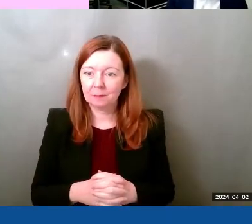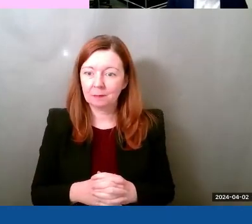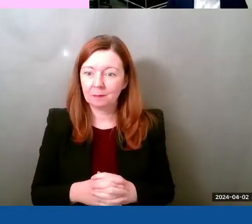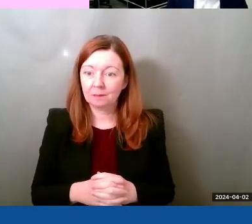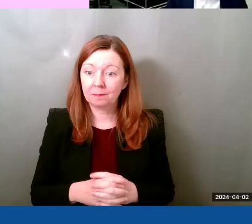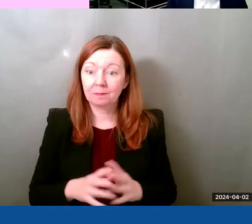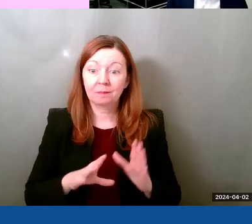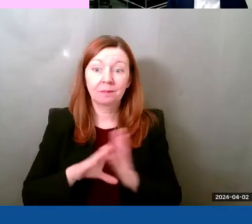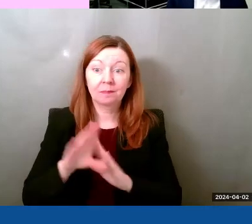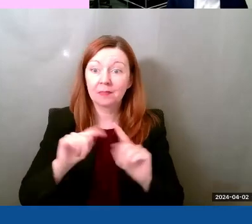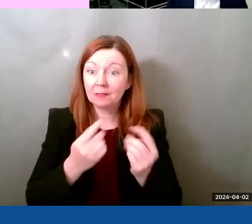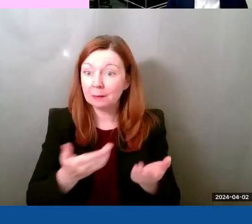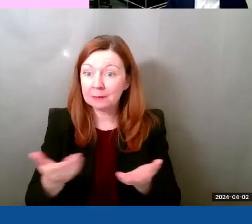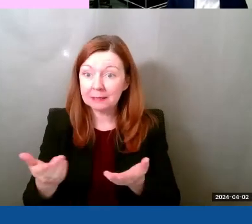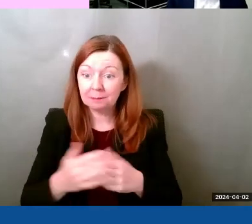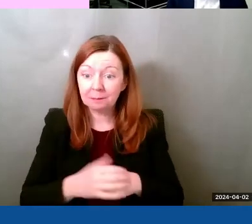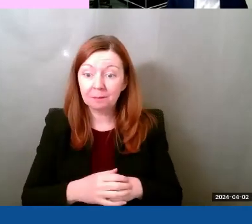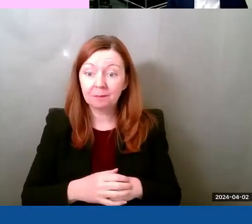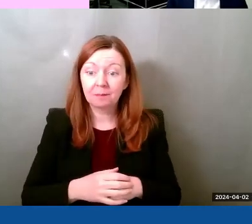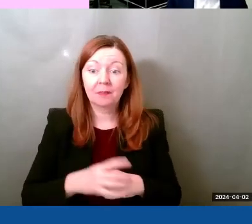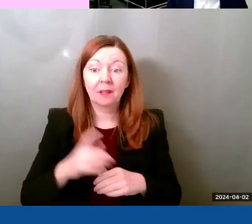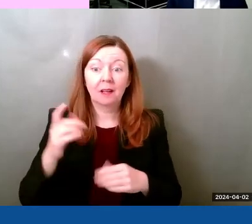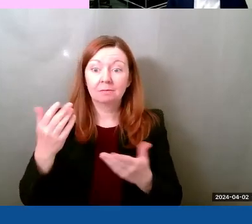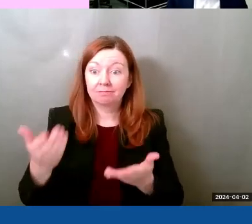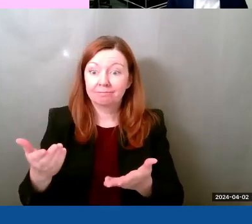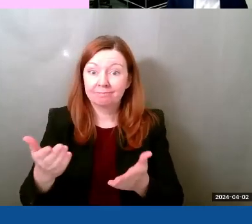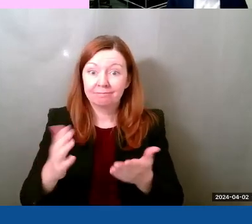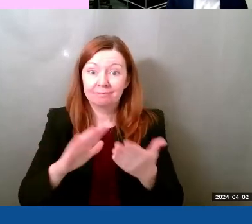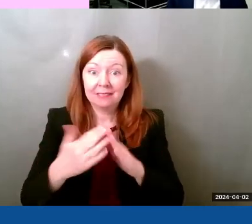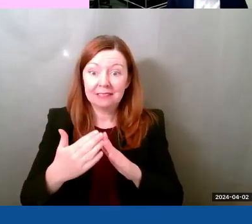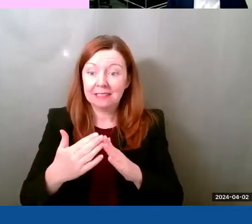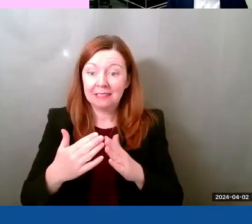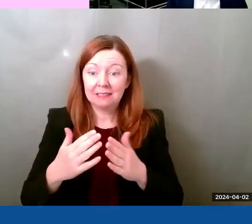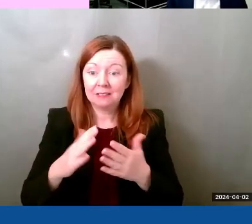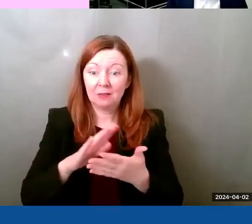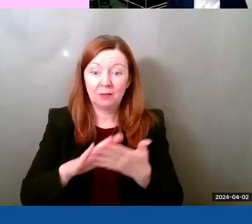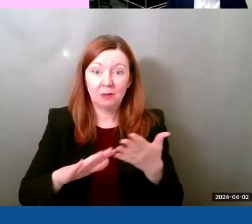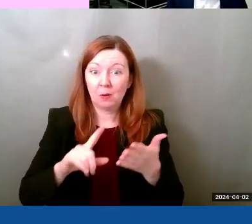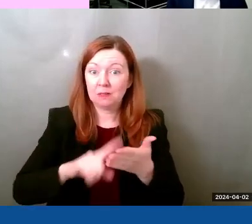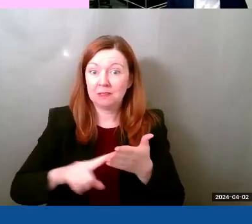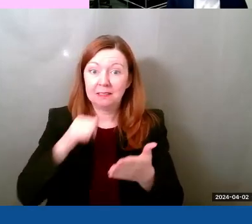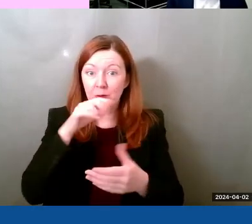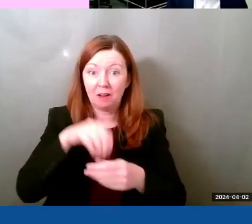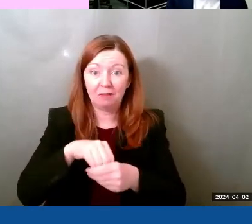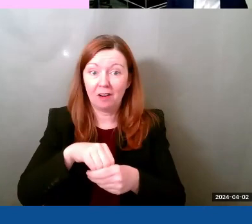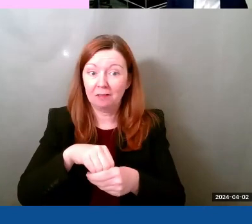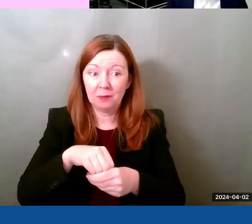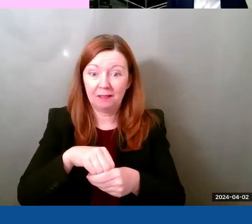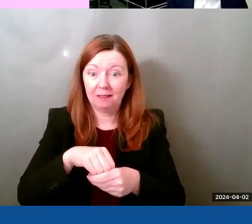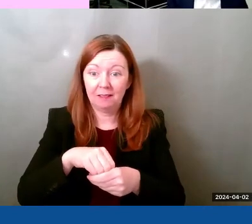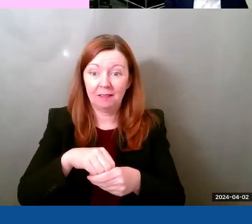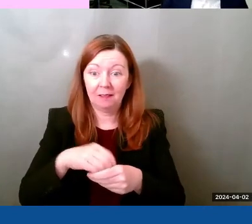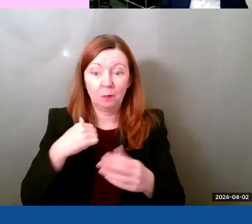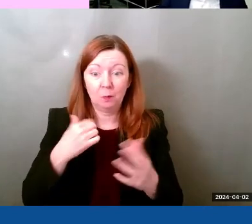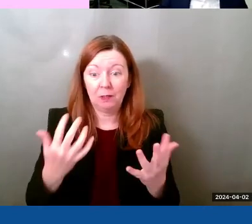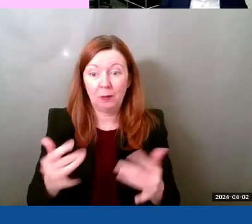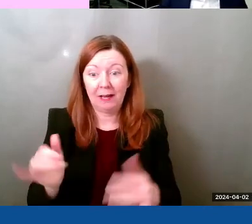Development team? I would have to defer to the city. Those are not studies that we have any involvement in whatsoever. We similarly are